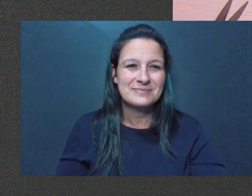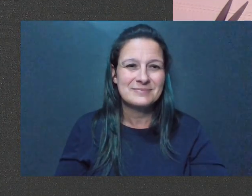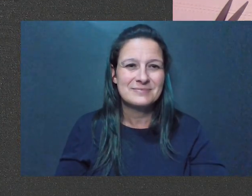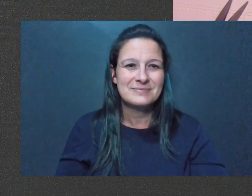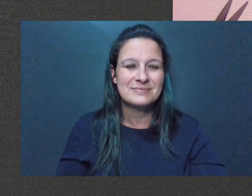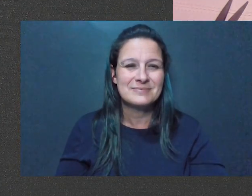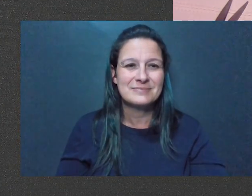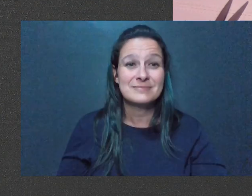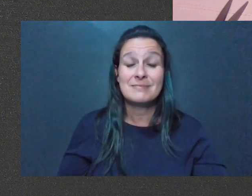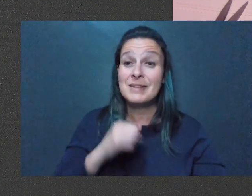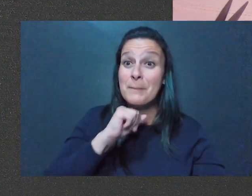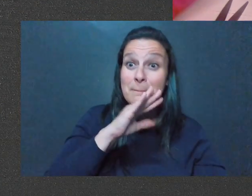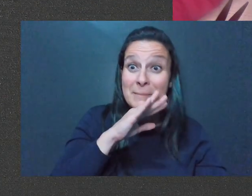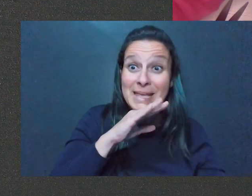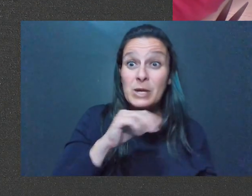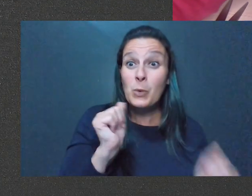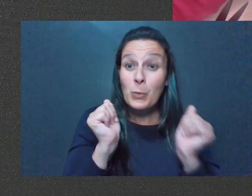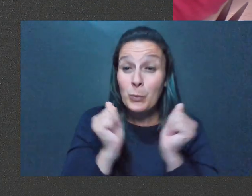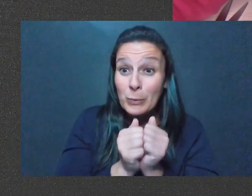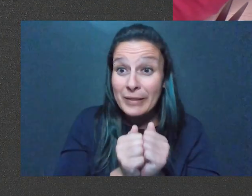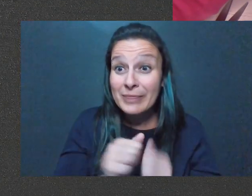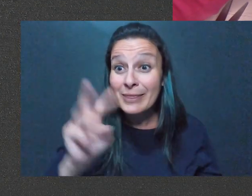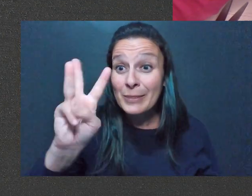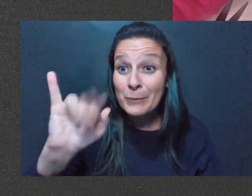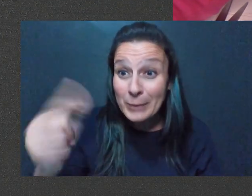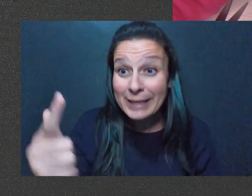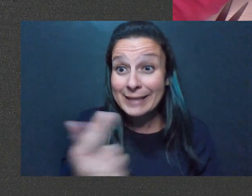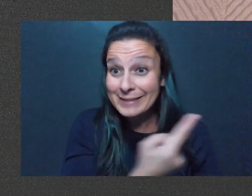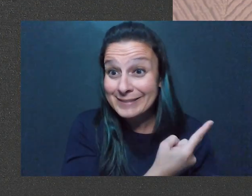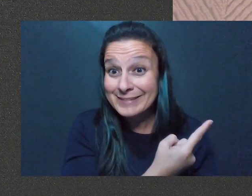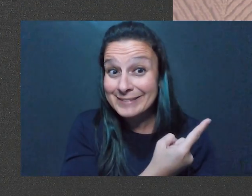And we have a pig in a wig.